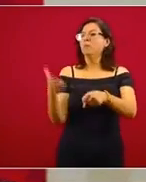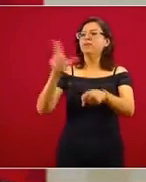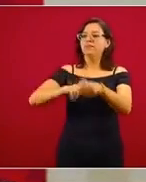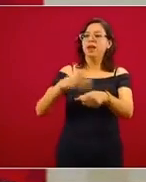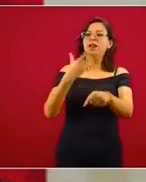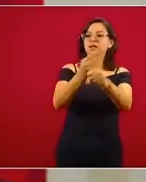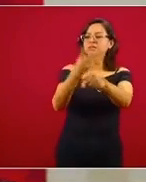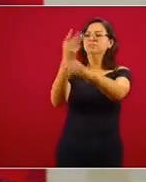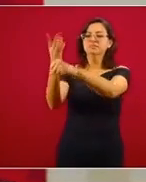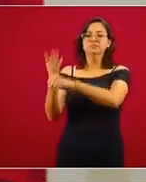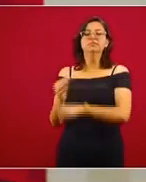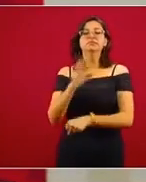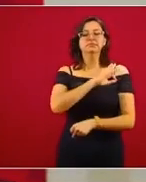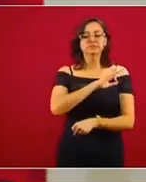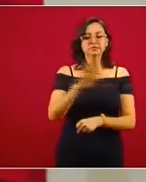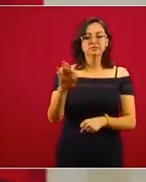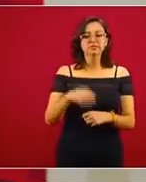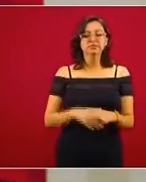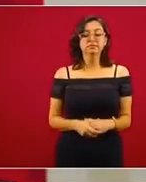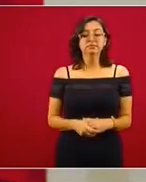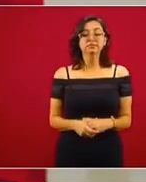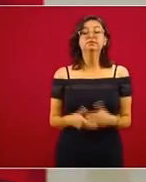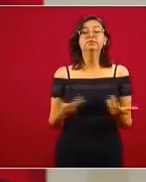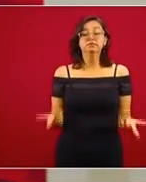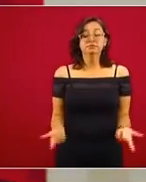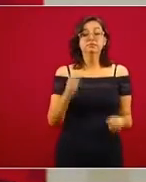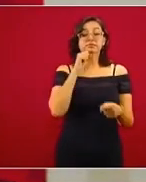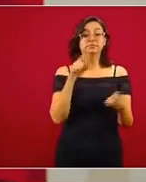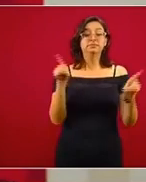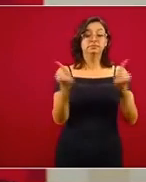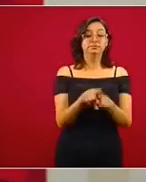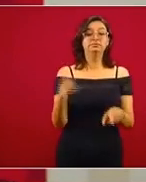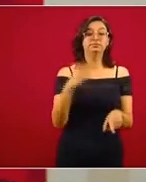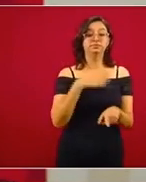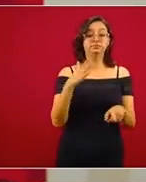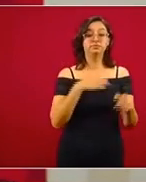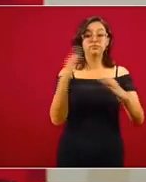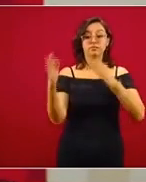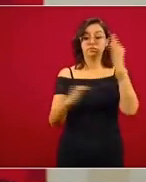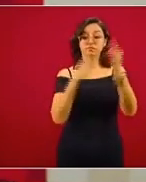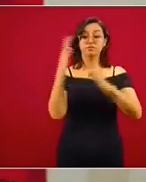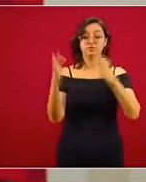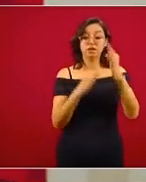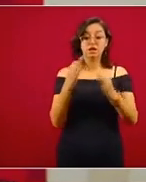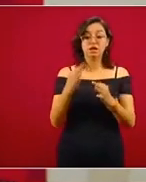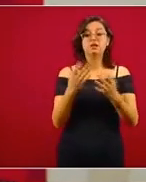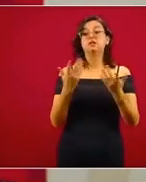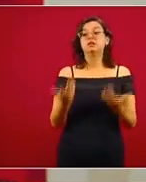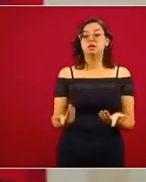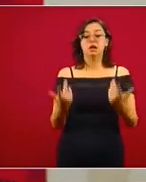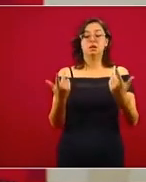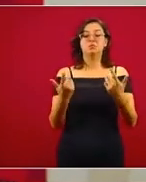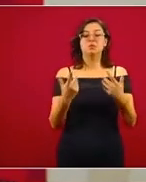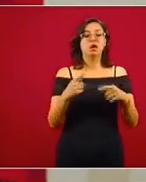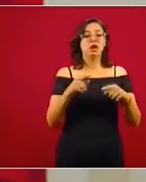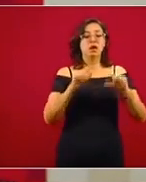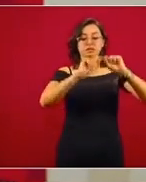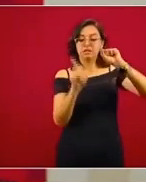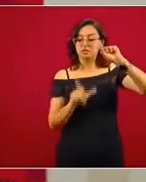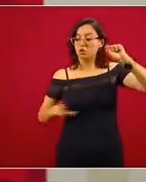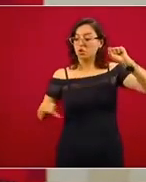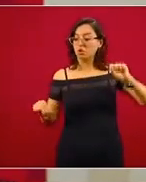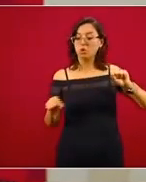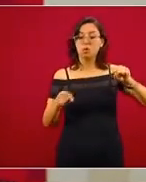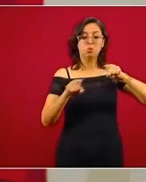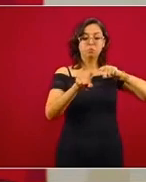reorganization. The good news is that the pandemic presents itself in different areas,